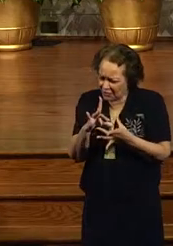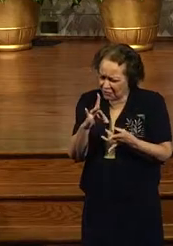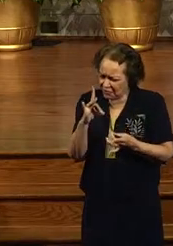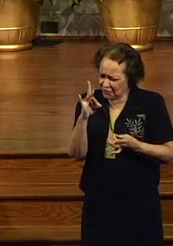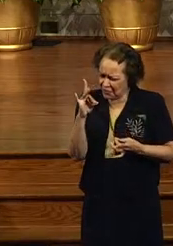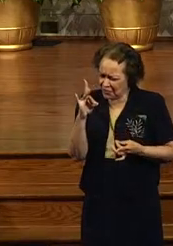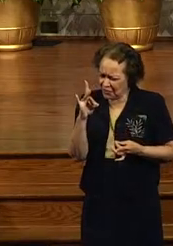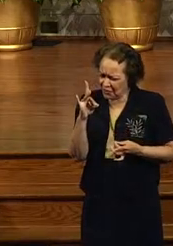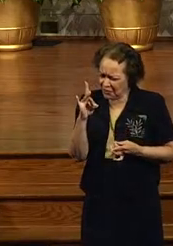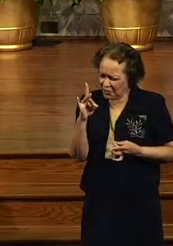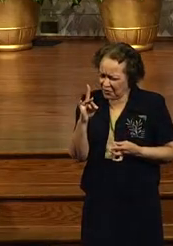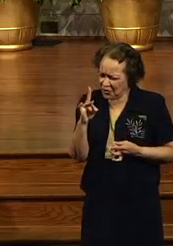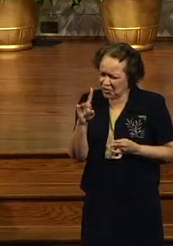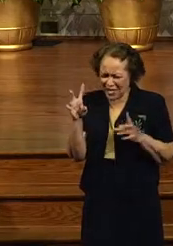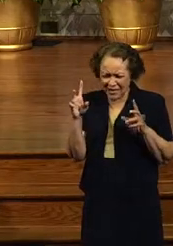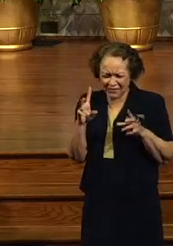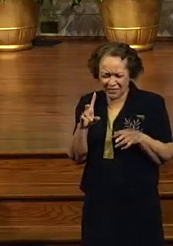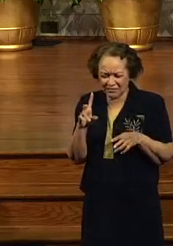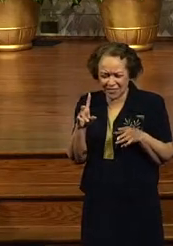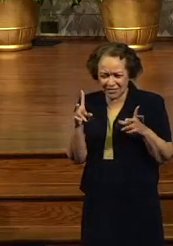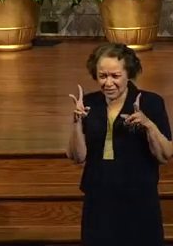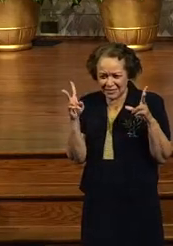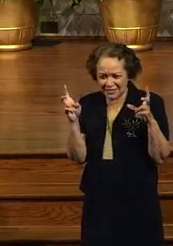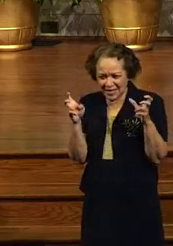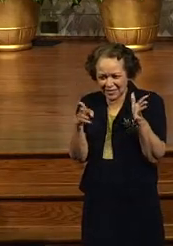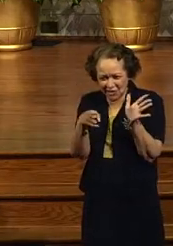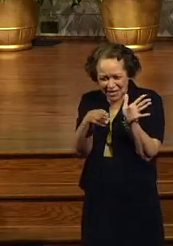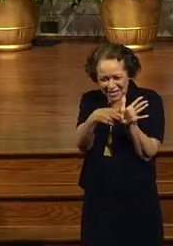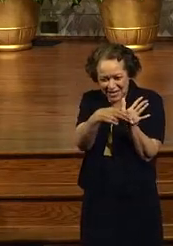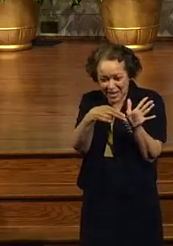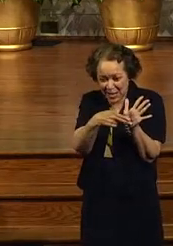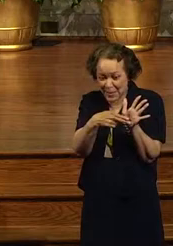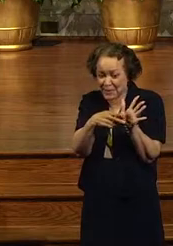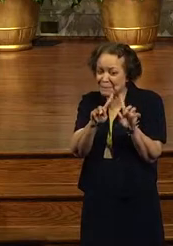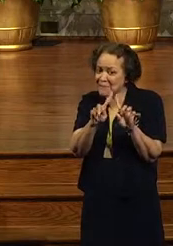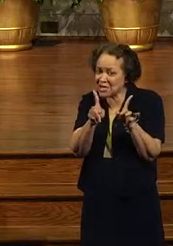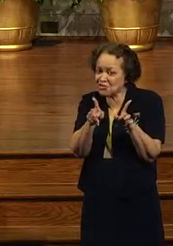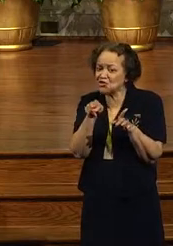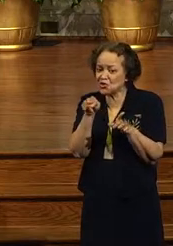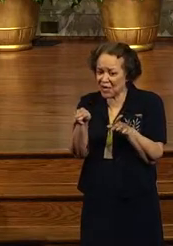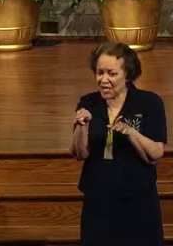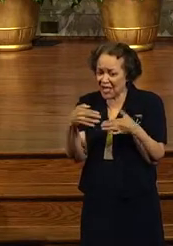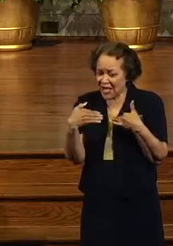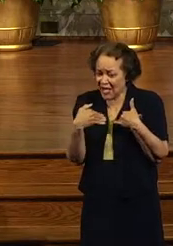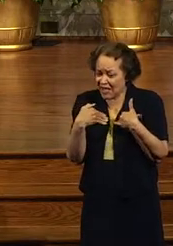you won't only have a title, but you'll have a testimony.